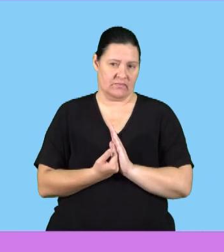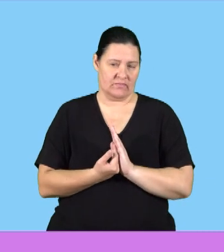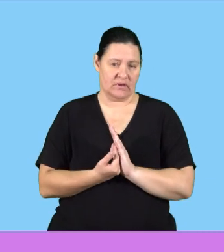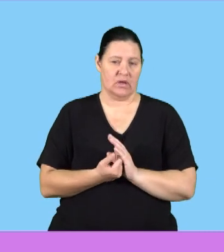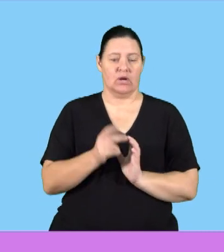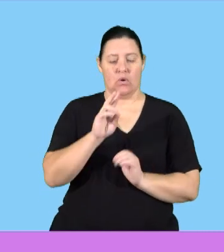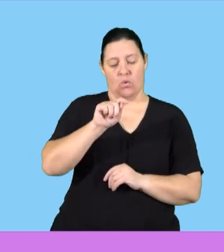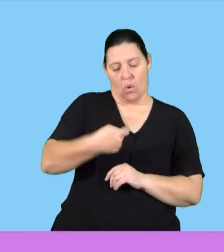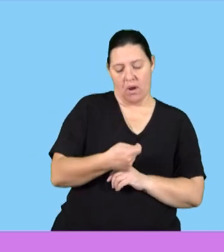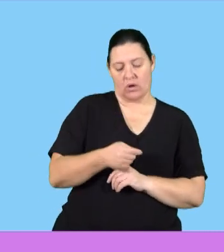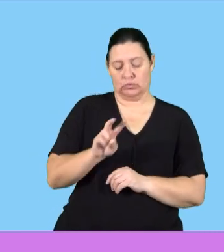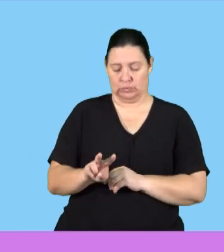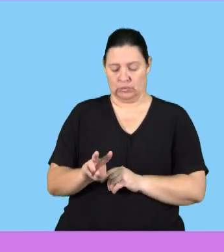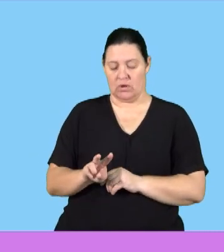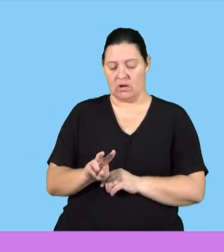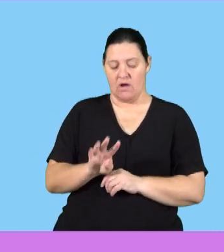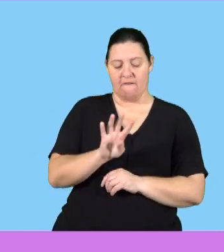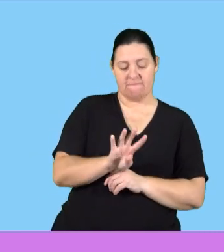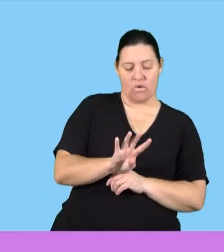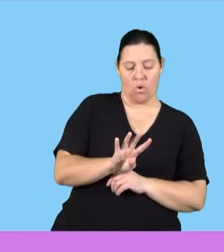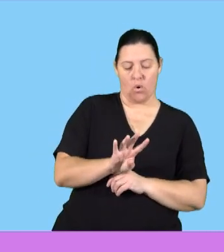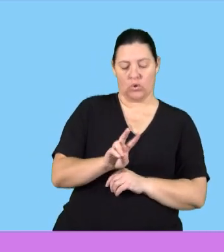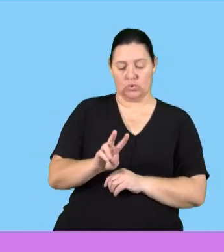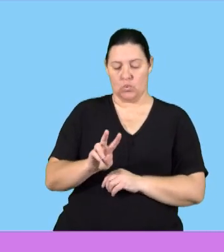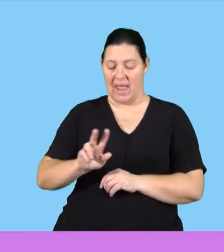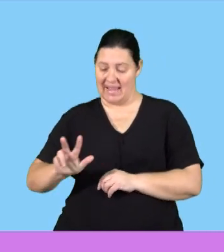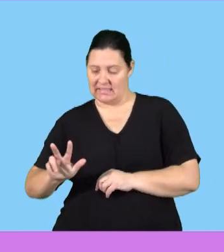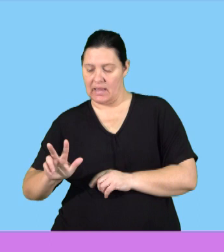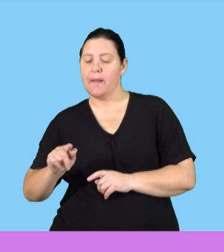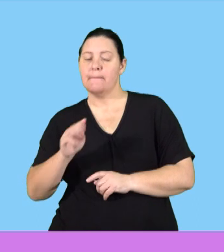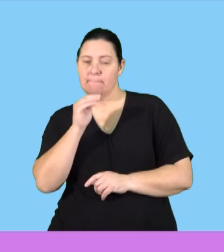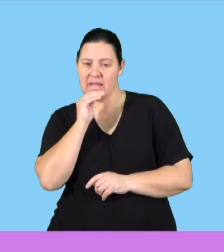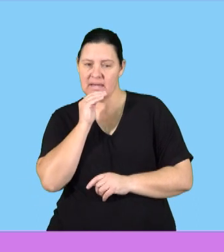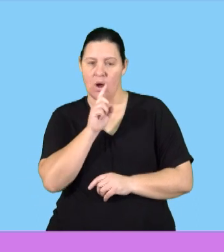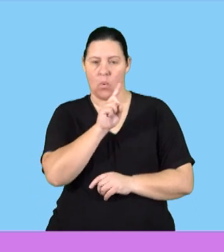to 2 decimal places. So now we are going to have